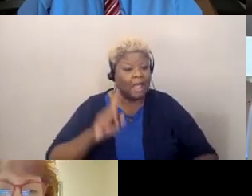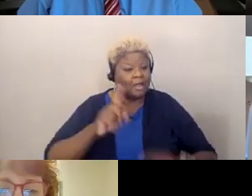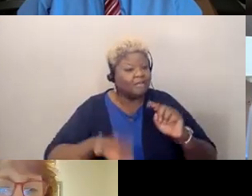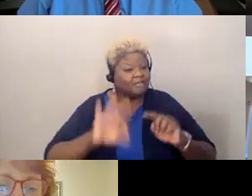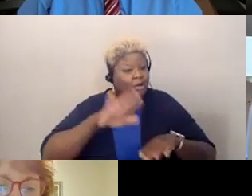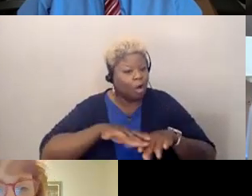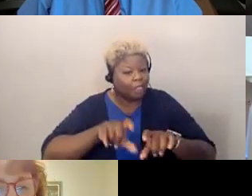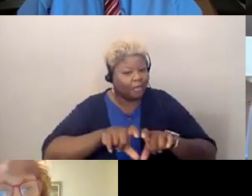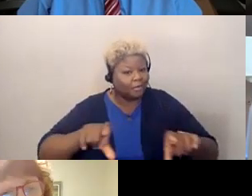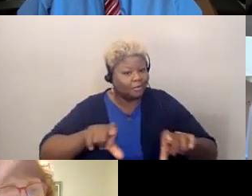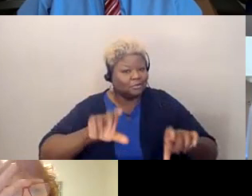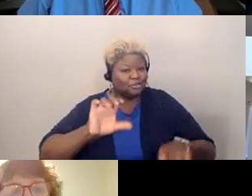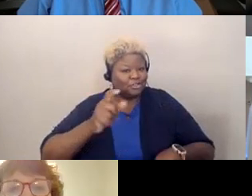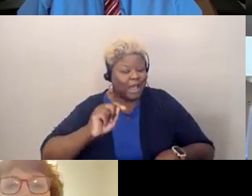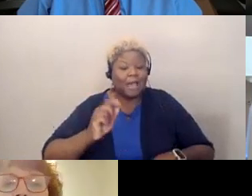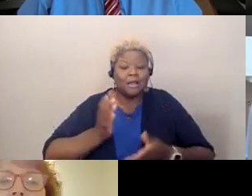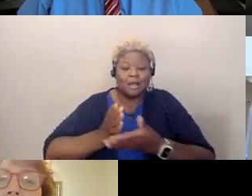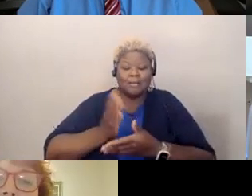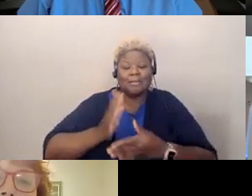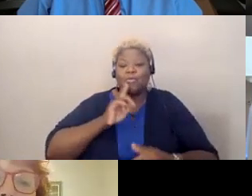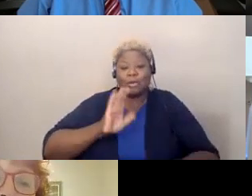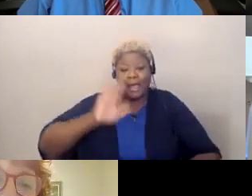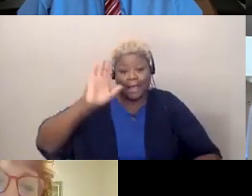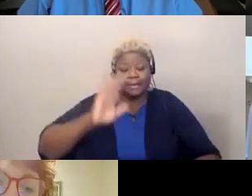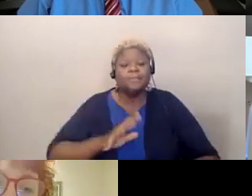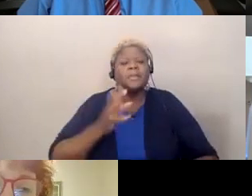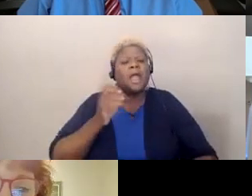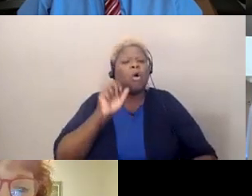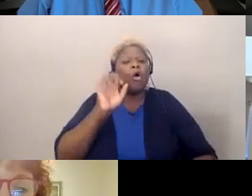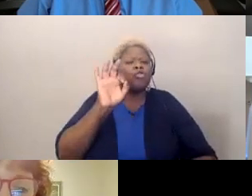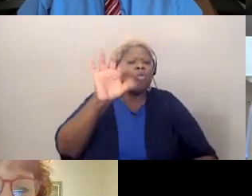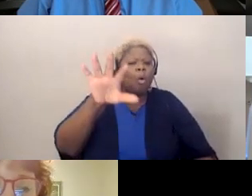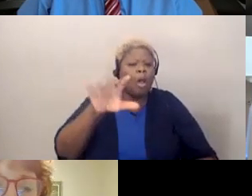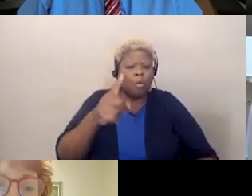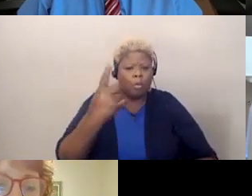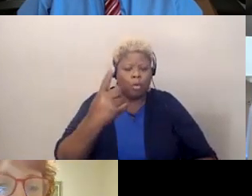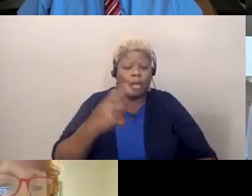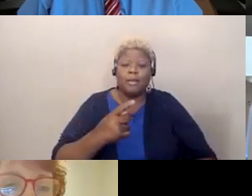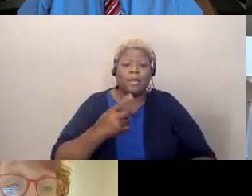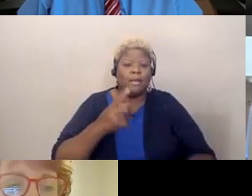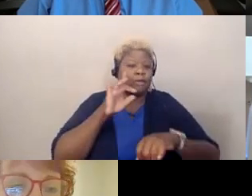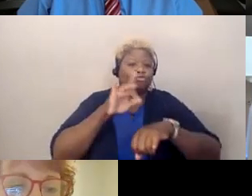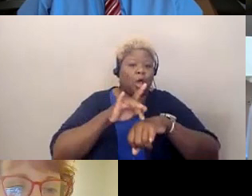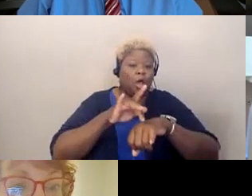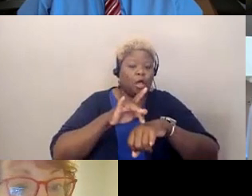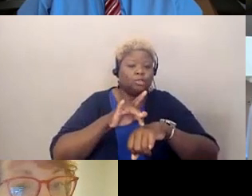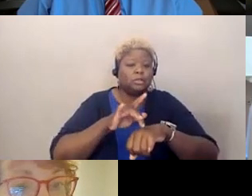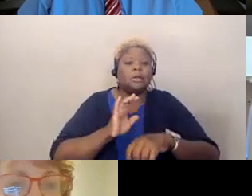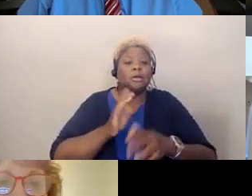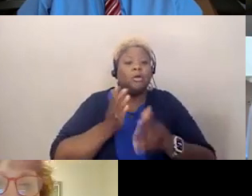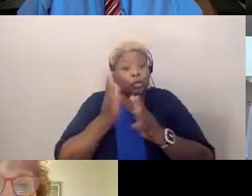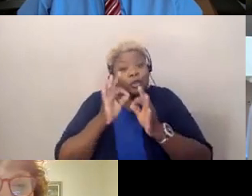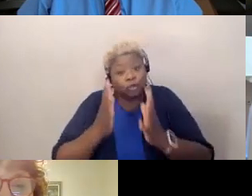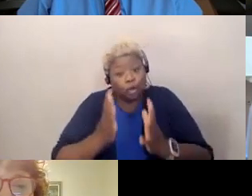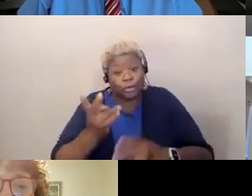on the chat, okay. So I did my real hand. I just want to throw something out there that hasn't been touched on except by our